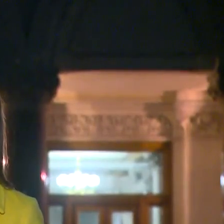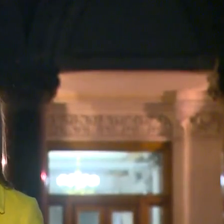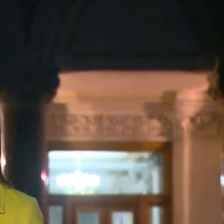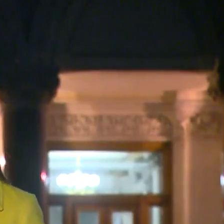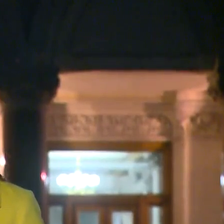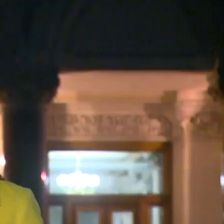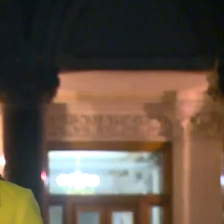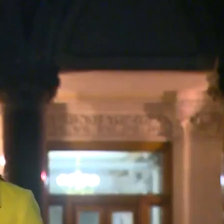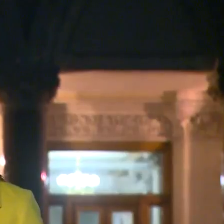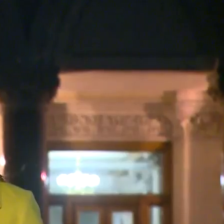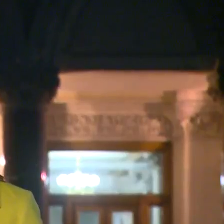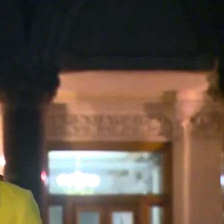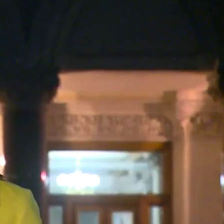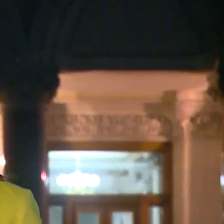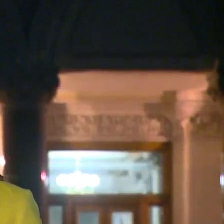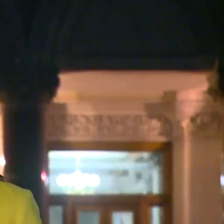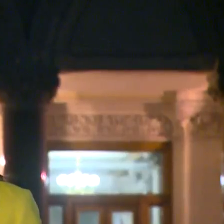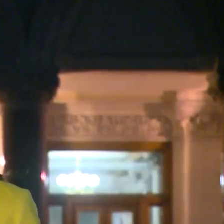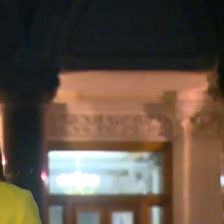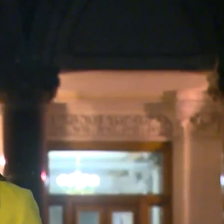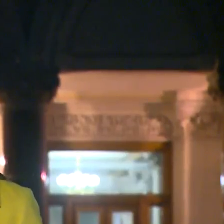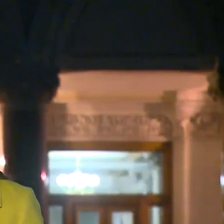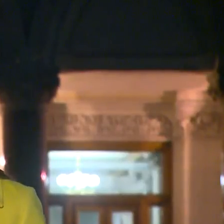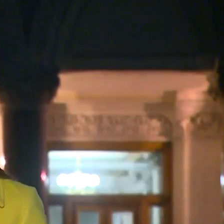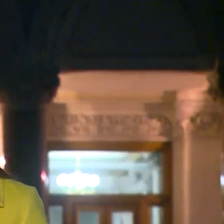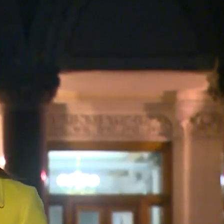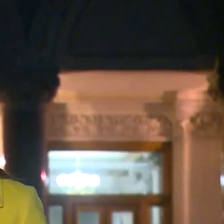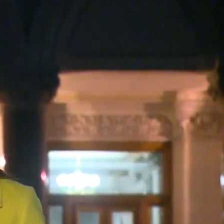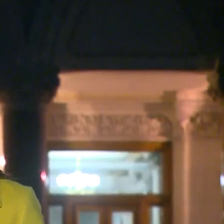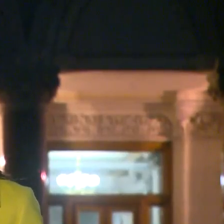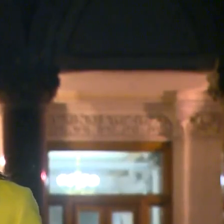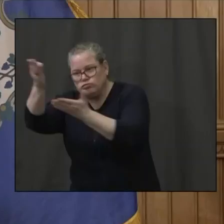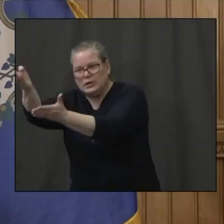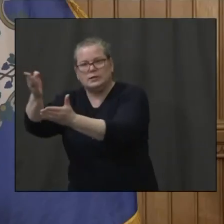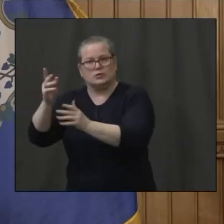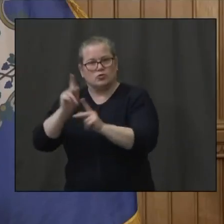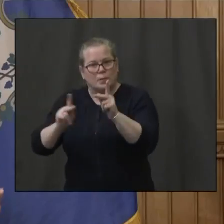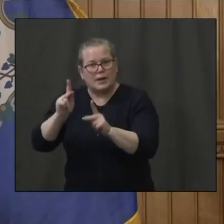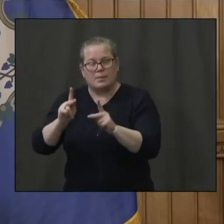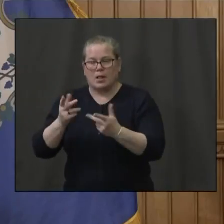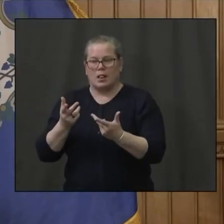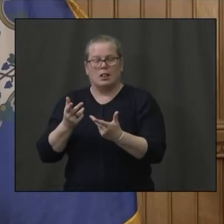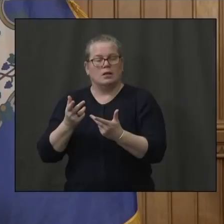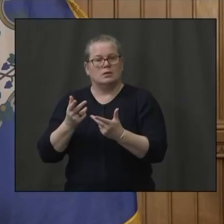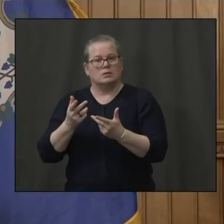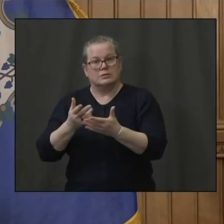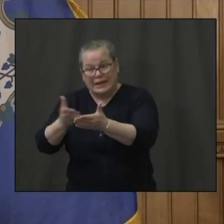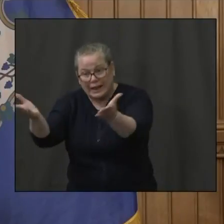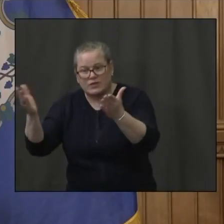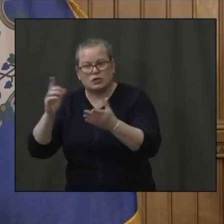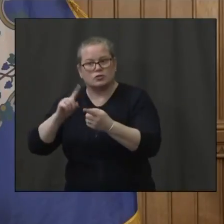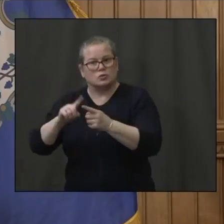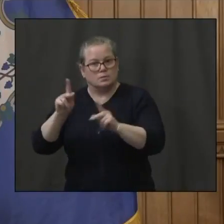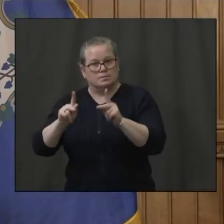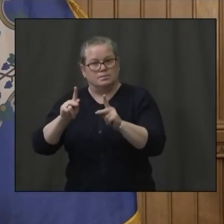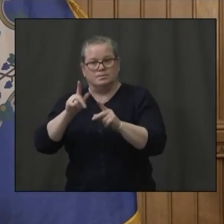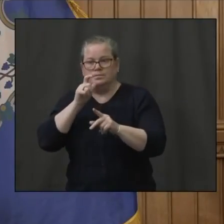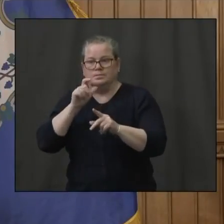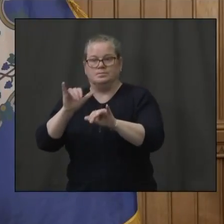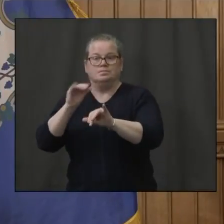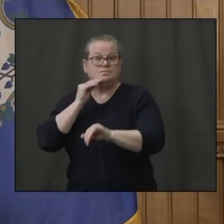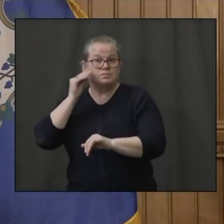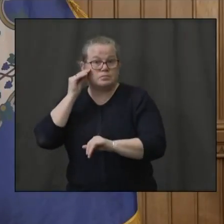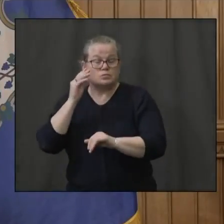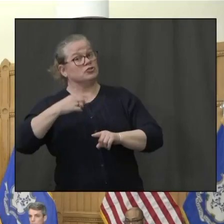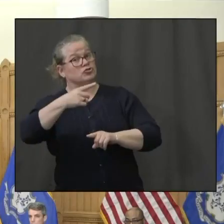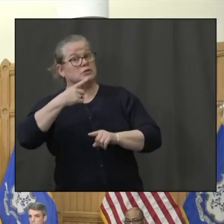banks, making grocery deliveries for the elderly and homeless shelters. The governor seeking people of all skill sets to help with